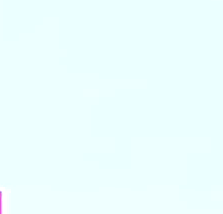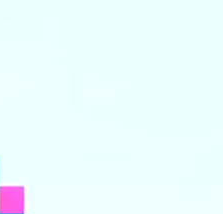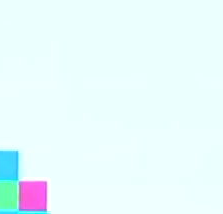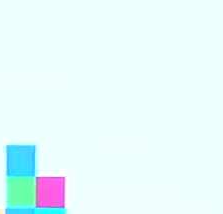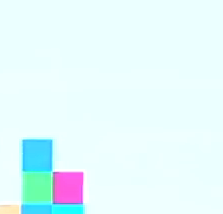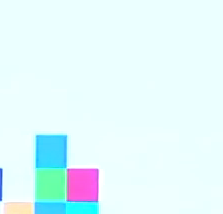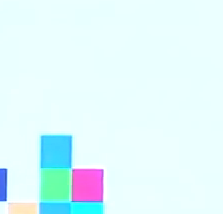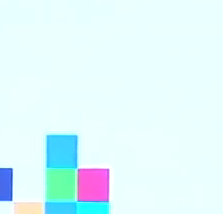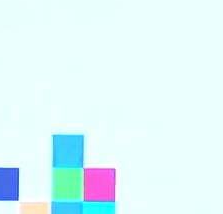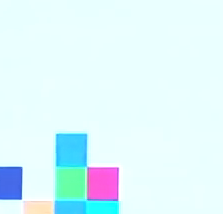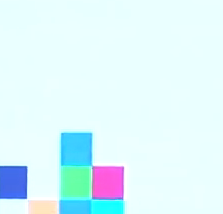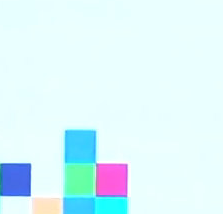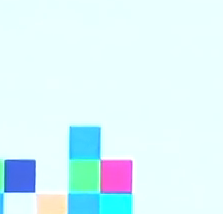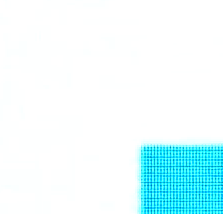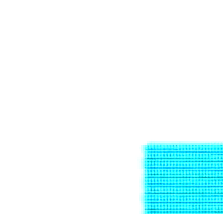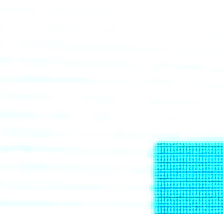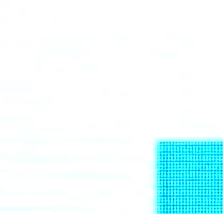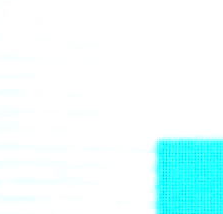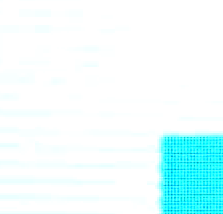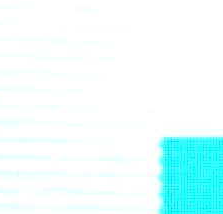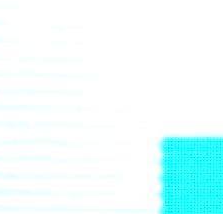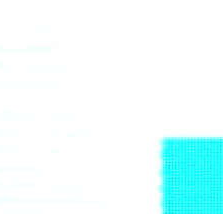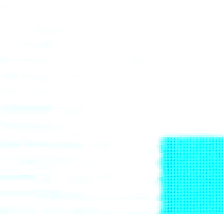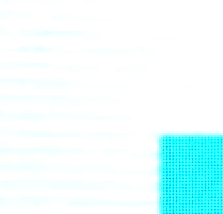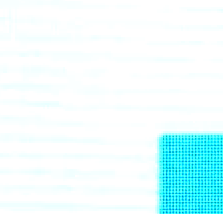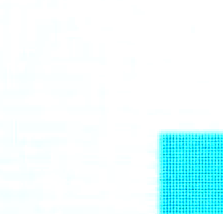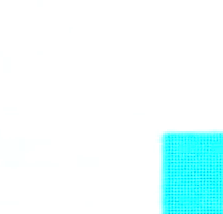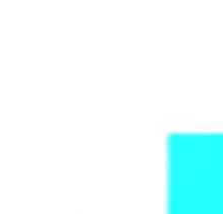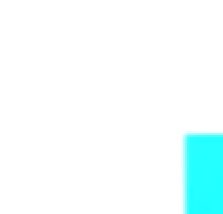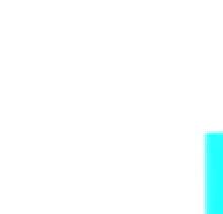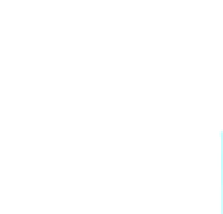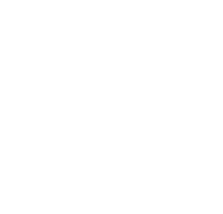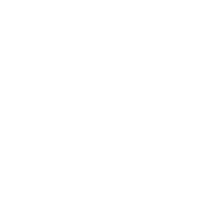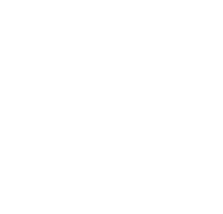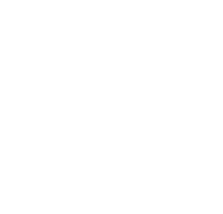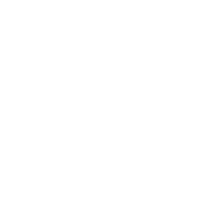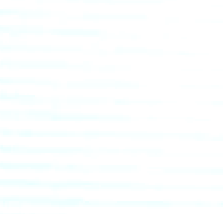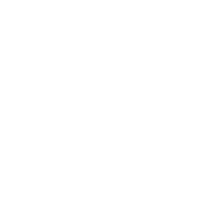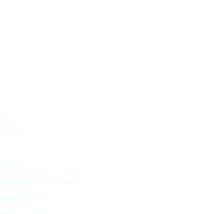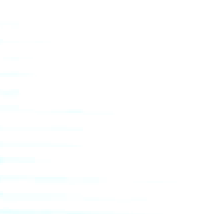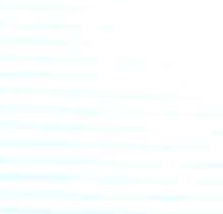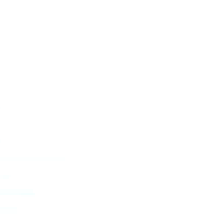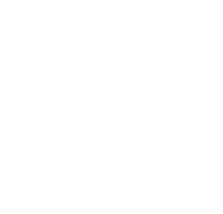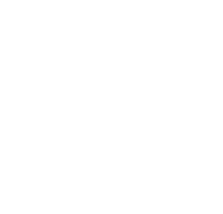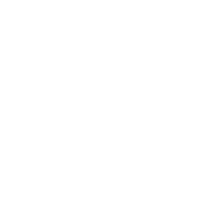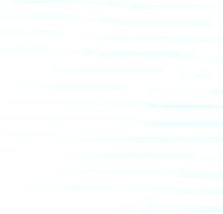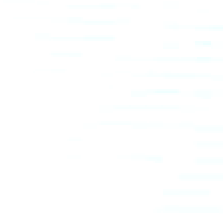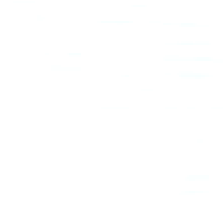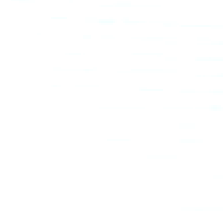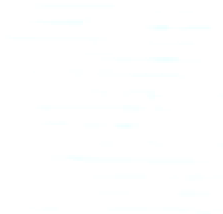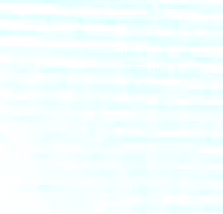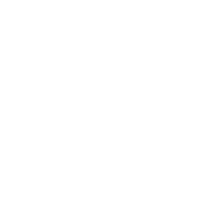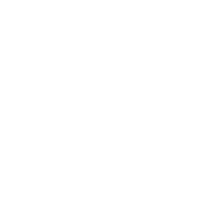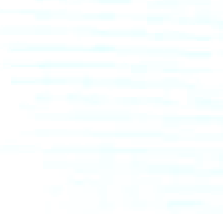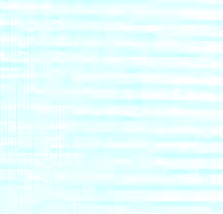am a quadruple amputee. And thank you so much for everybody being here today. I'm going to start with a little bit